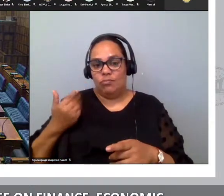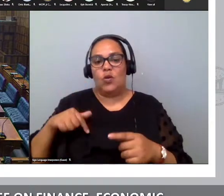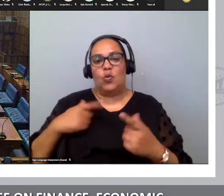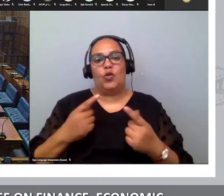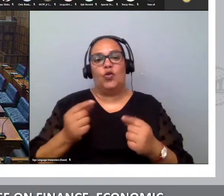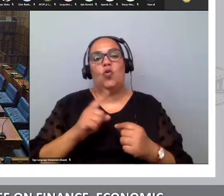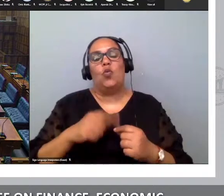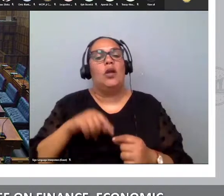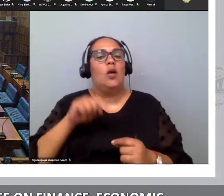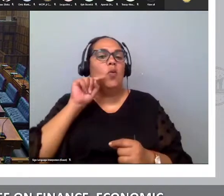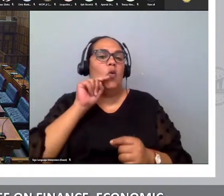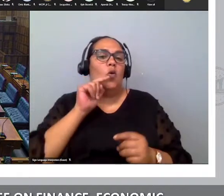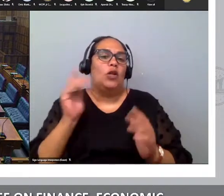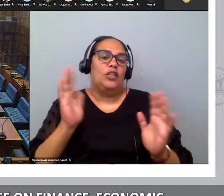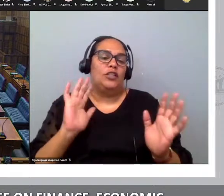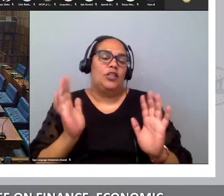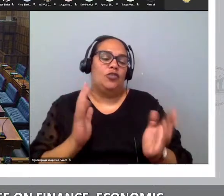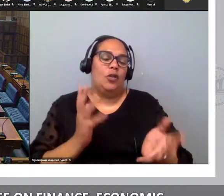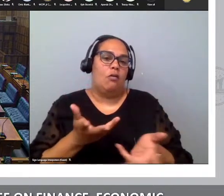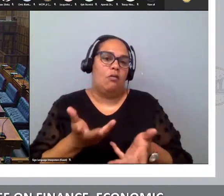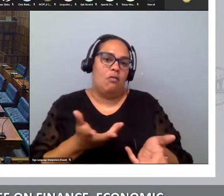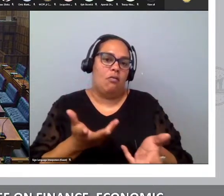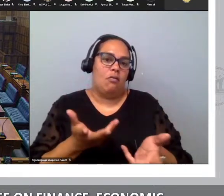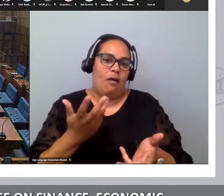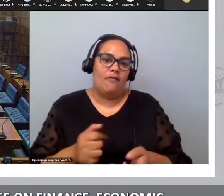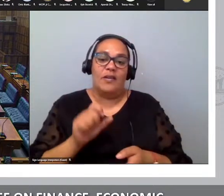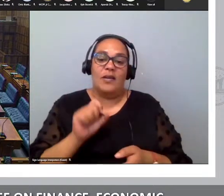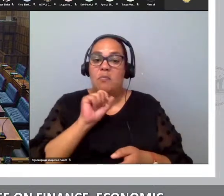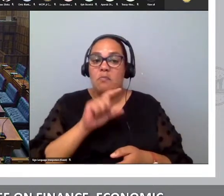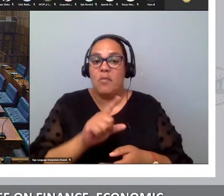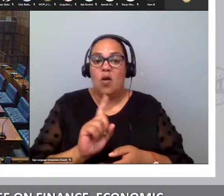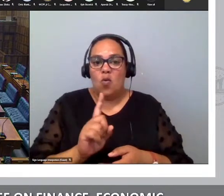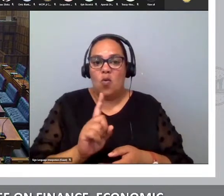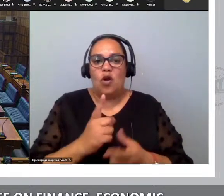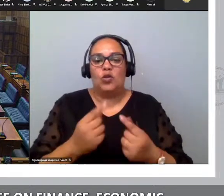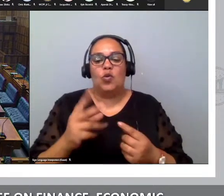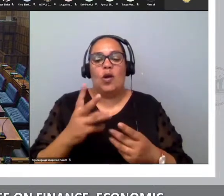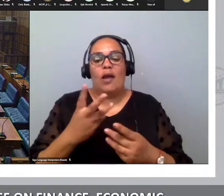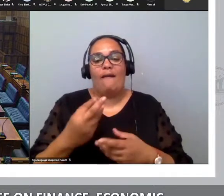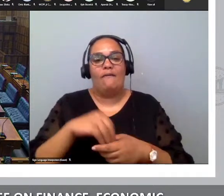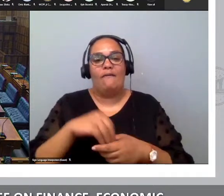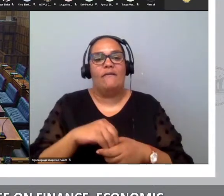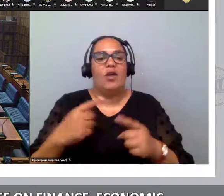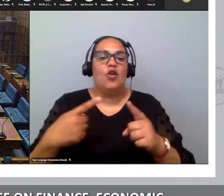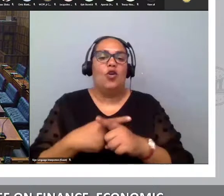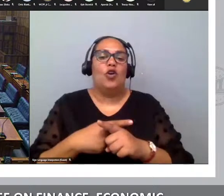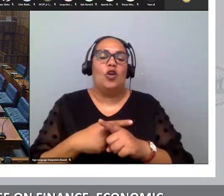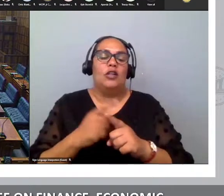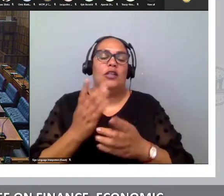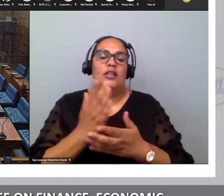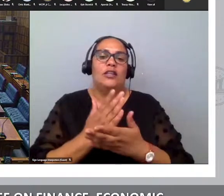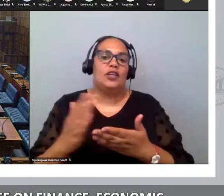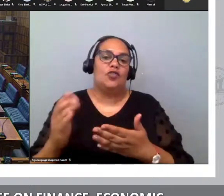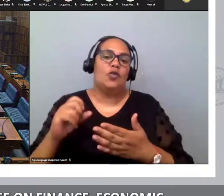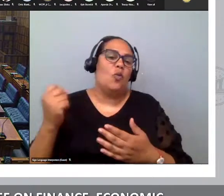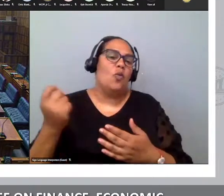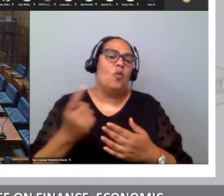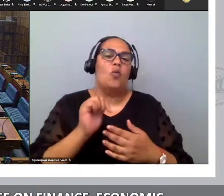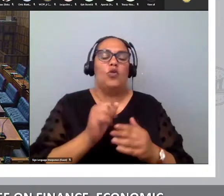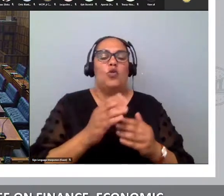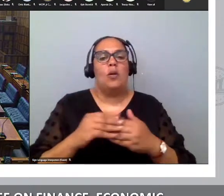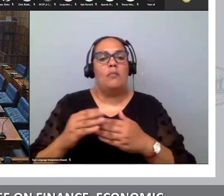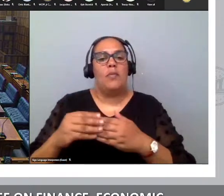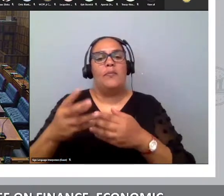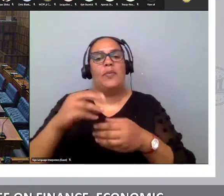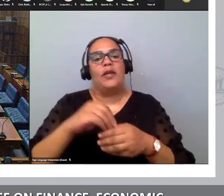our courtly session uh which um comprises of a cross-section of all the relevant members